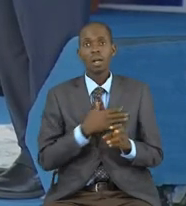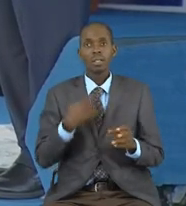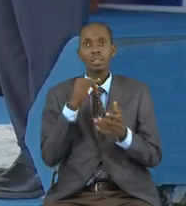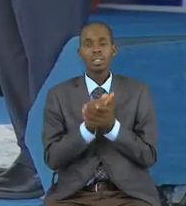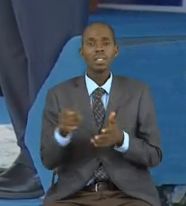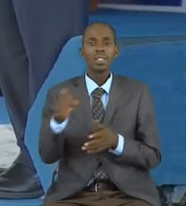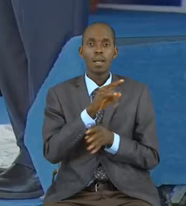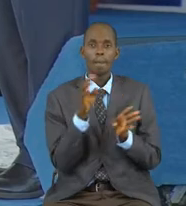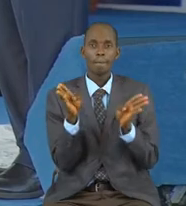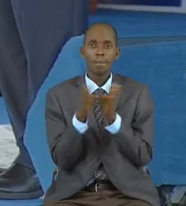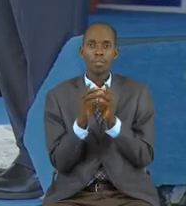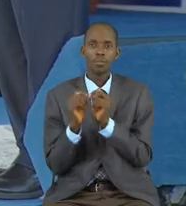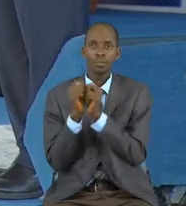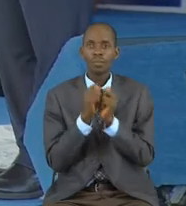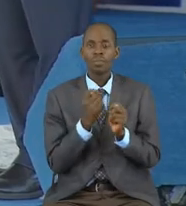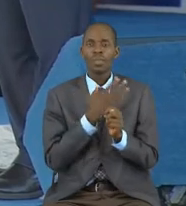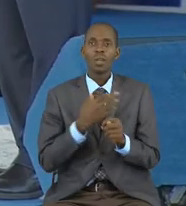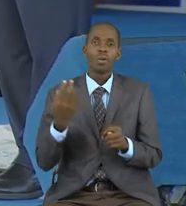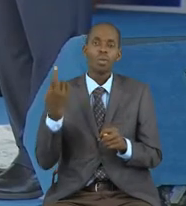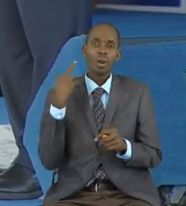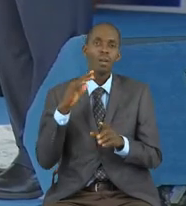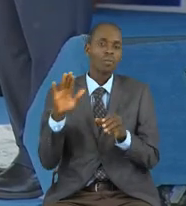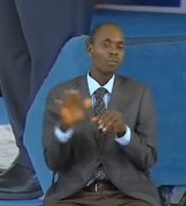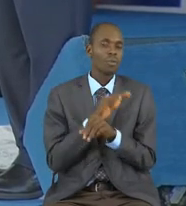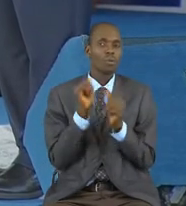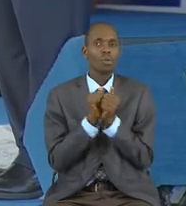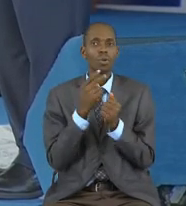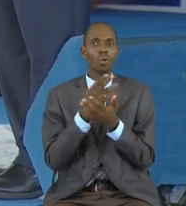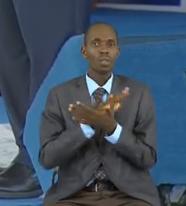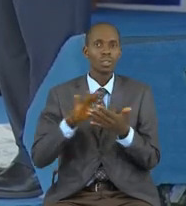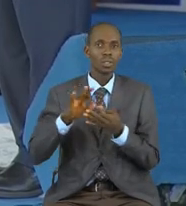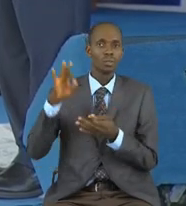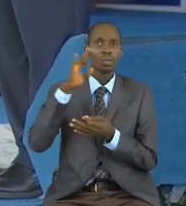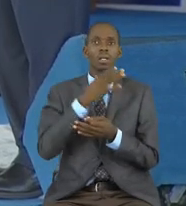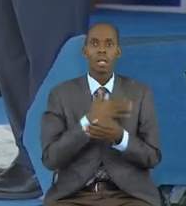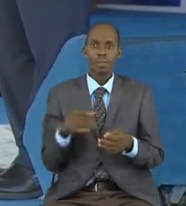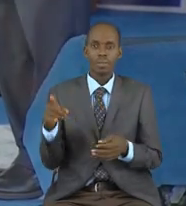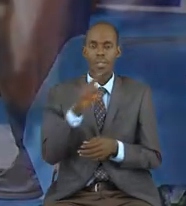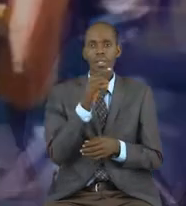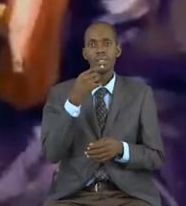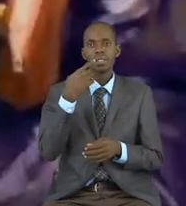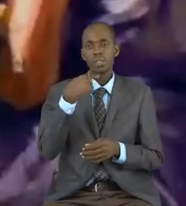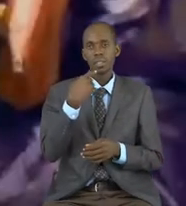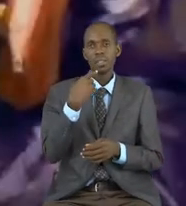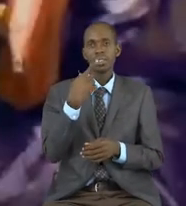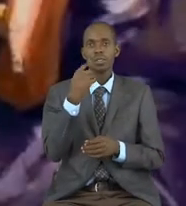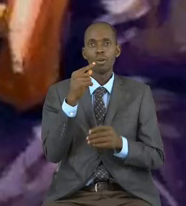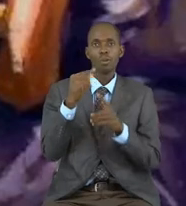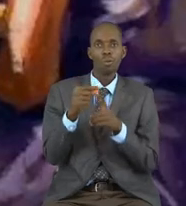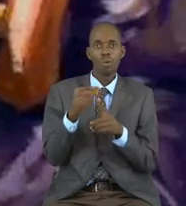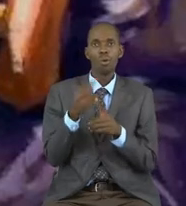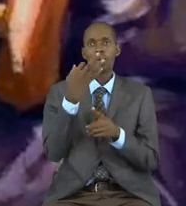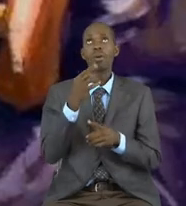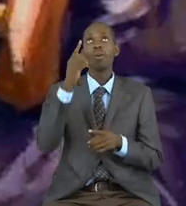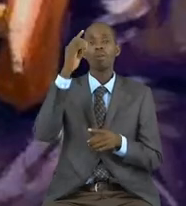together, and they were all filled with the Holy Ghost, and they spake the word of God